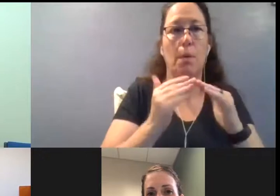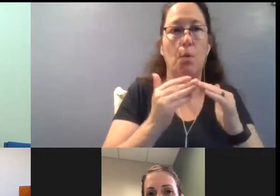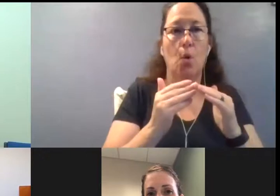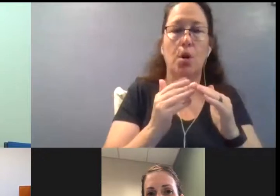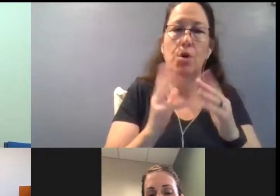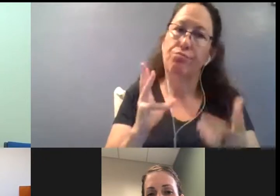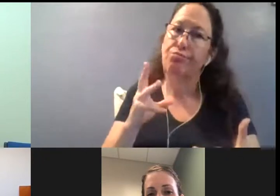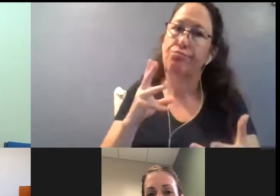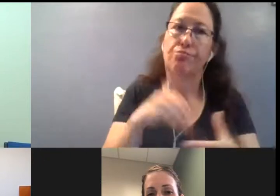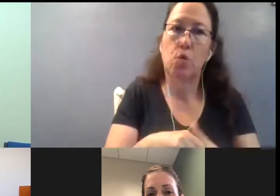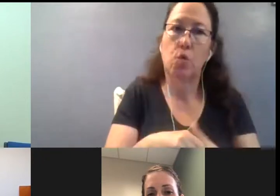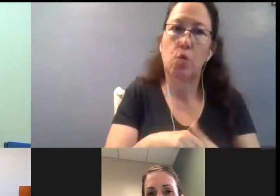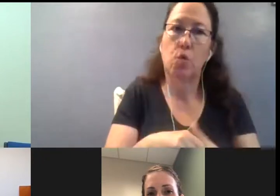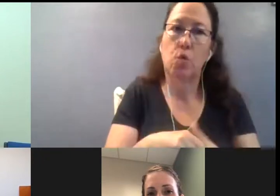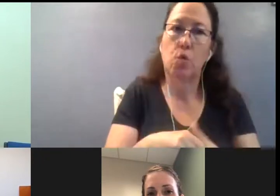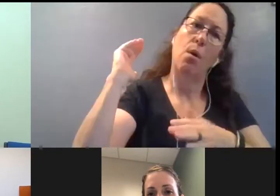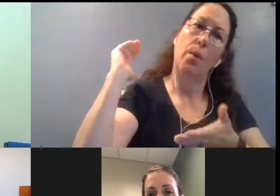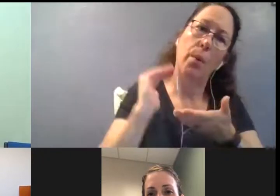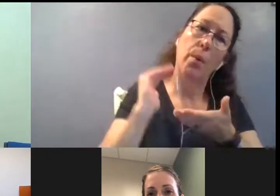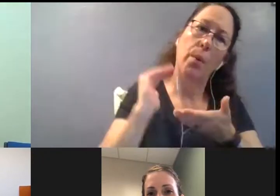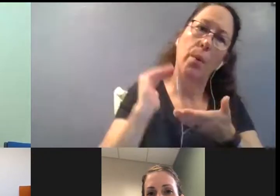to help us slow the spread of the virus.